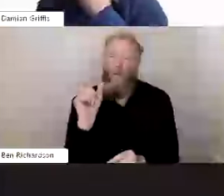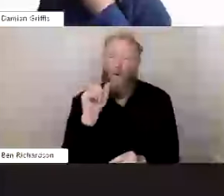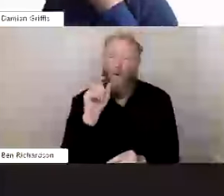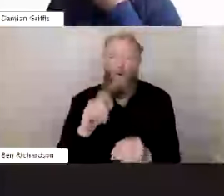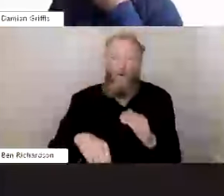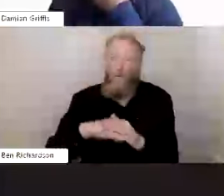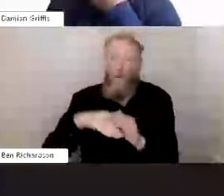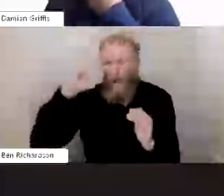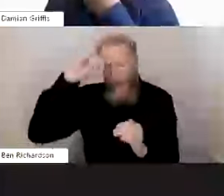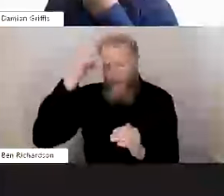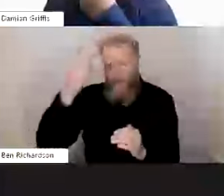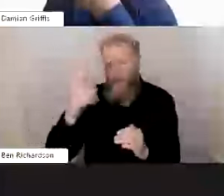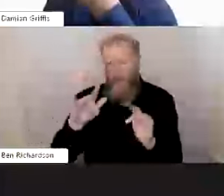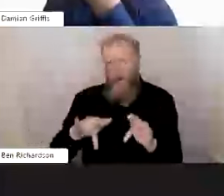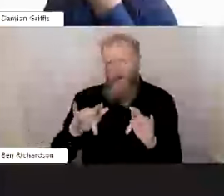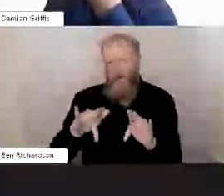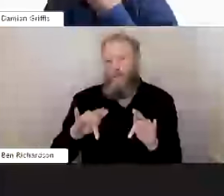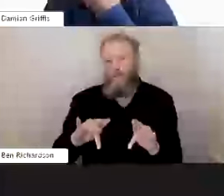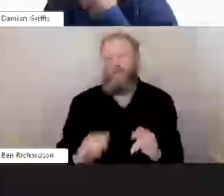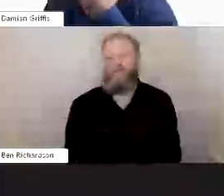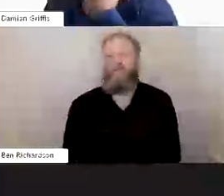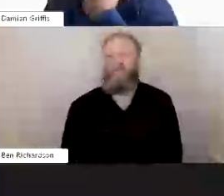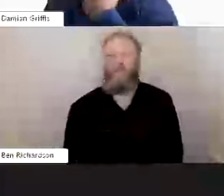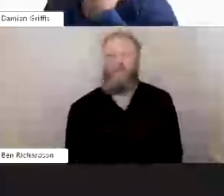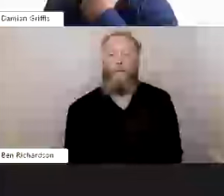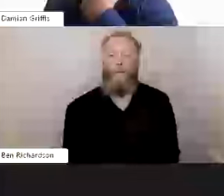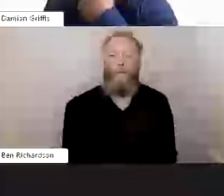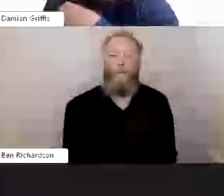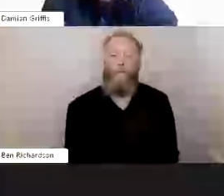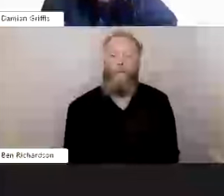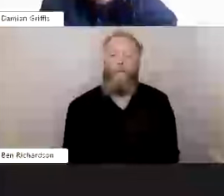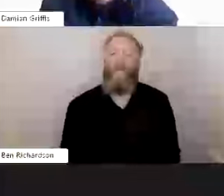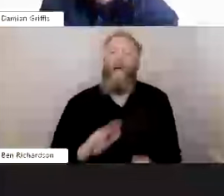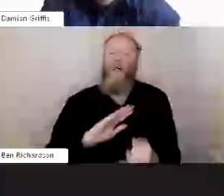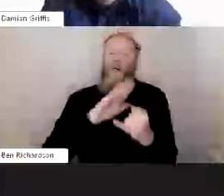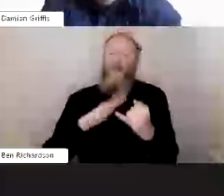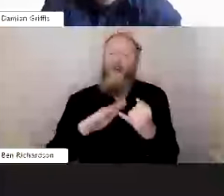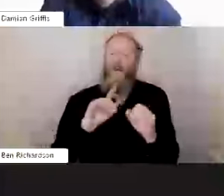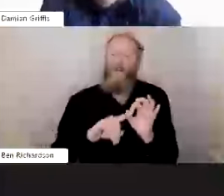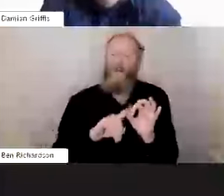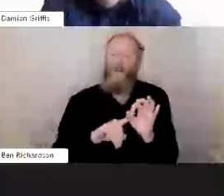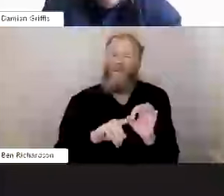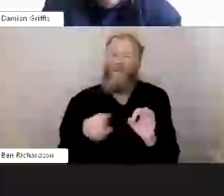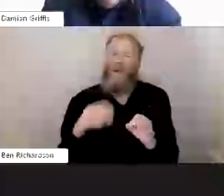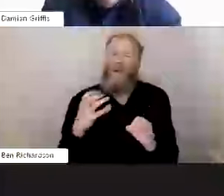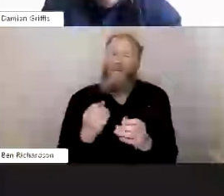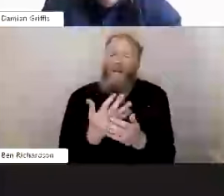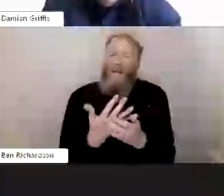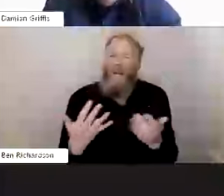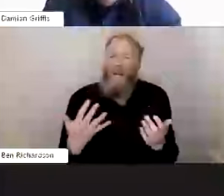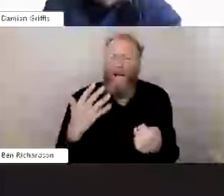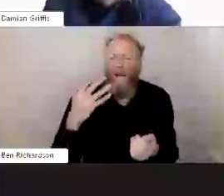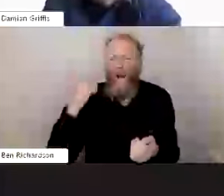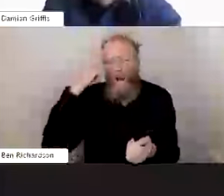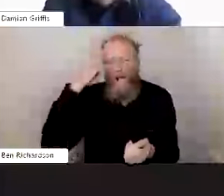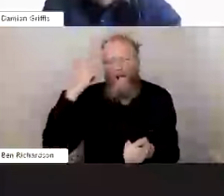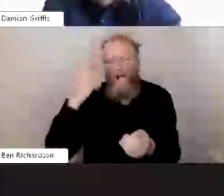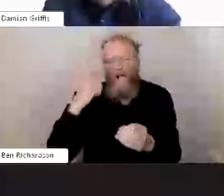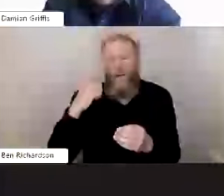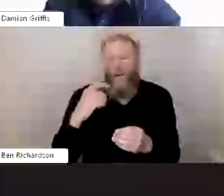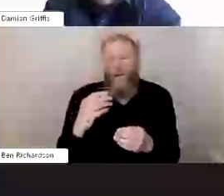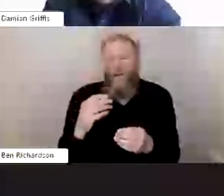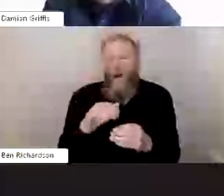Yeah, thanks. And the last question, do you have any suggestions or suggested resources that can